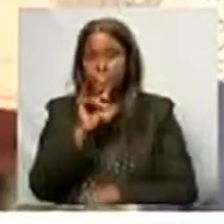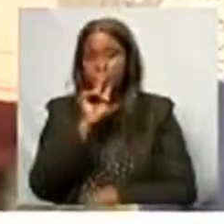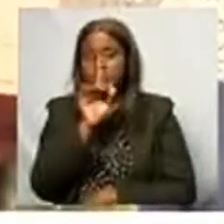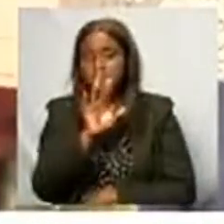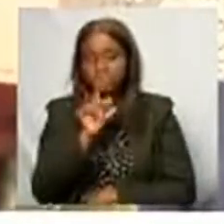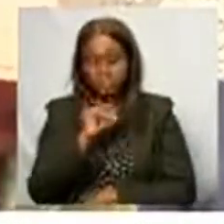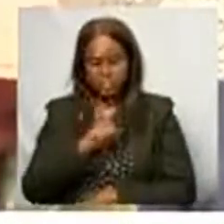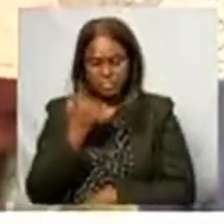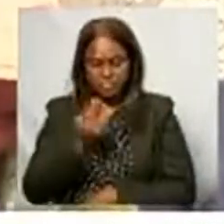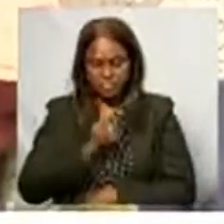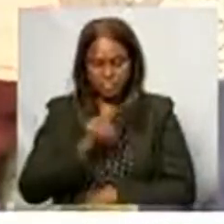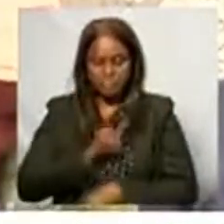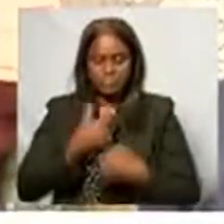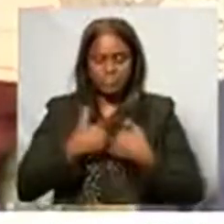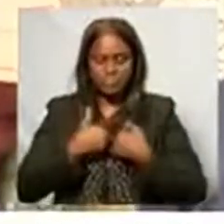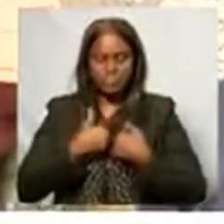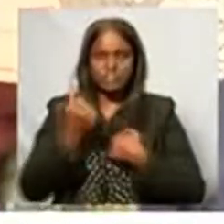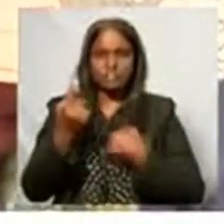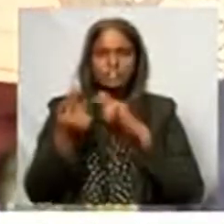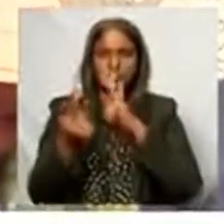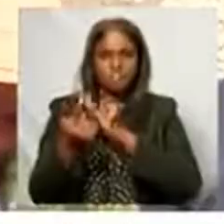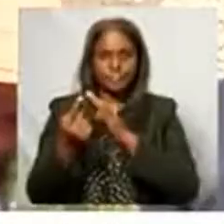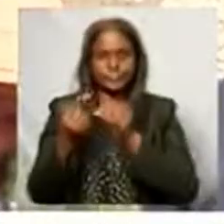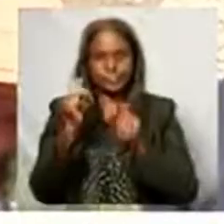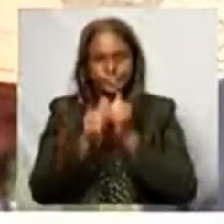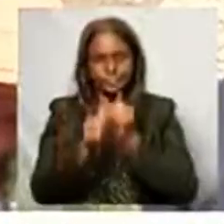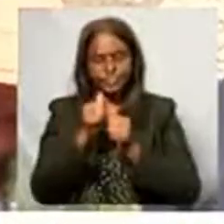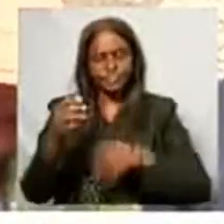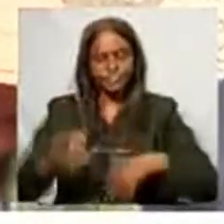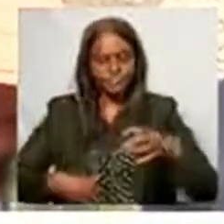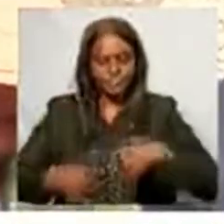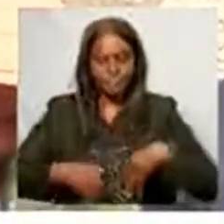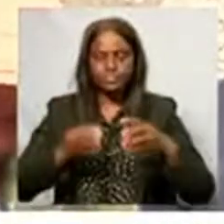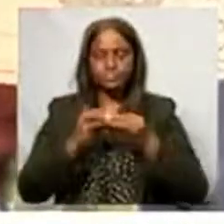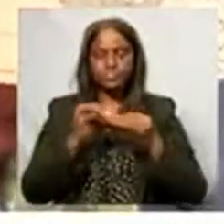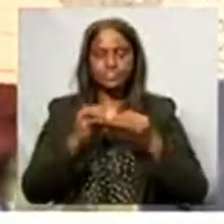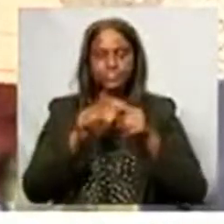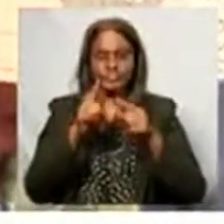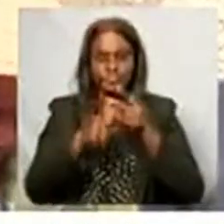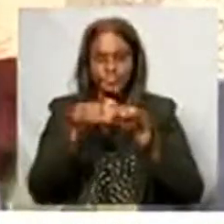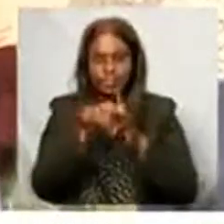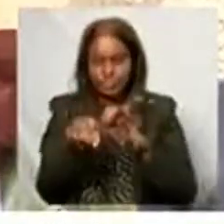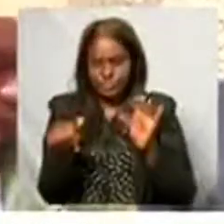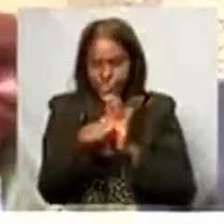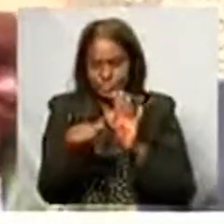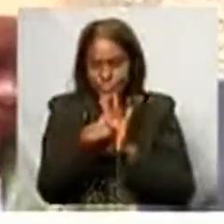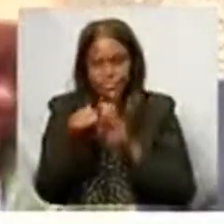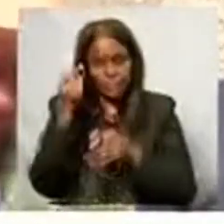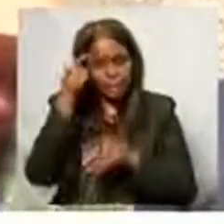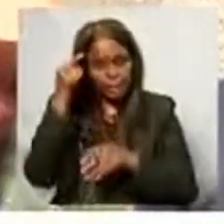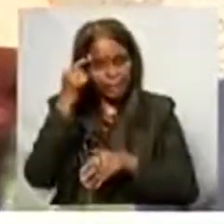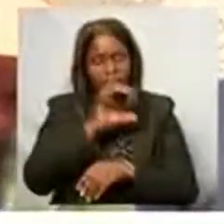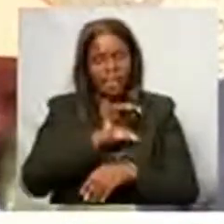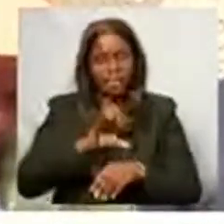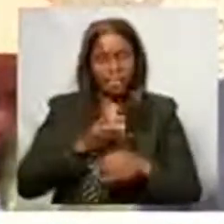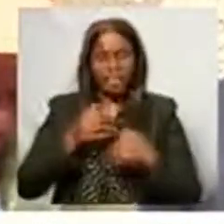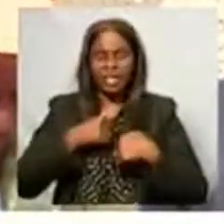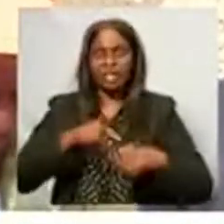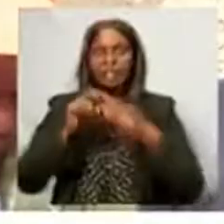we only have only one being complained about. However, in parastatal bodies, we still have that